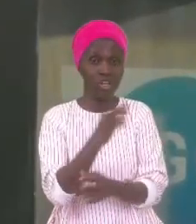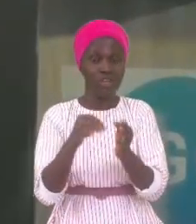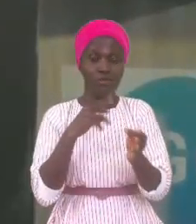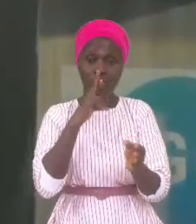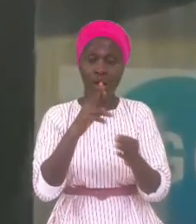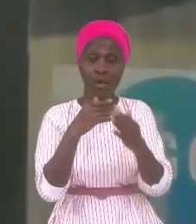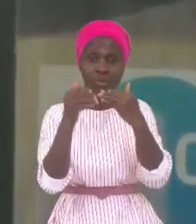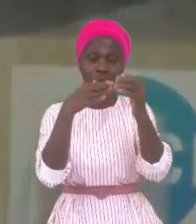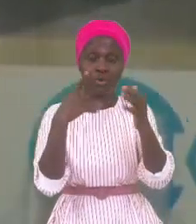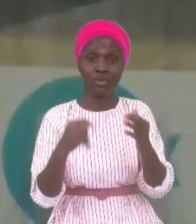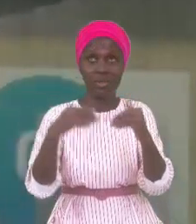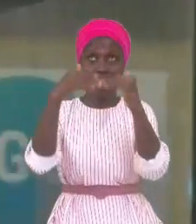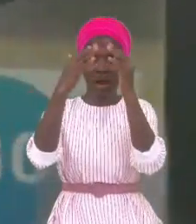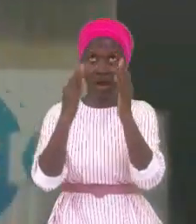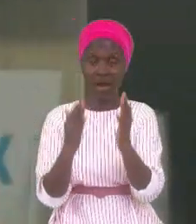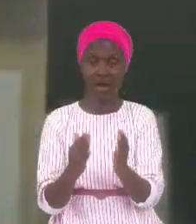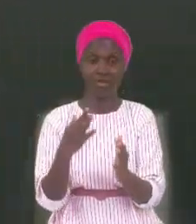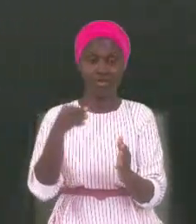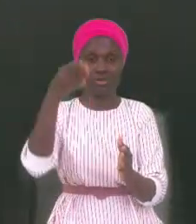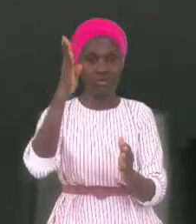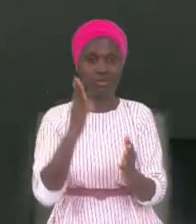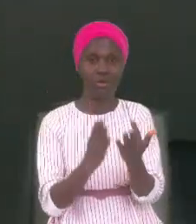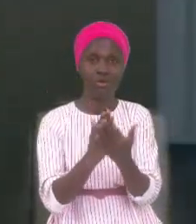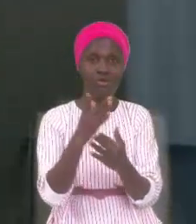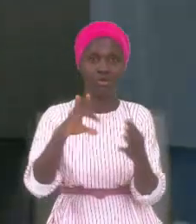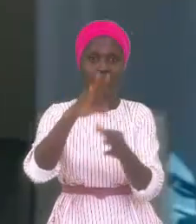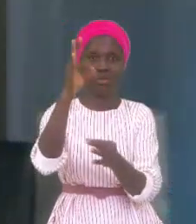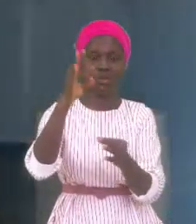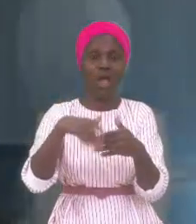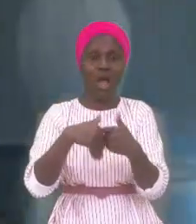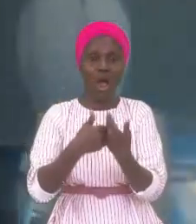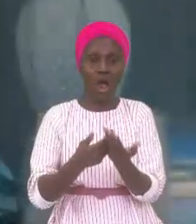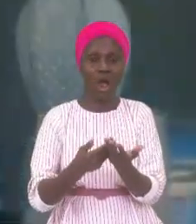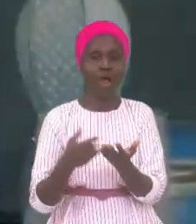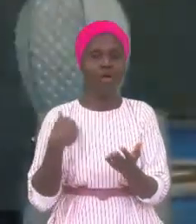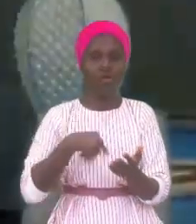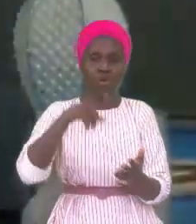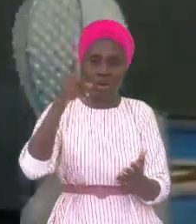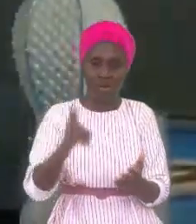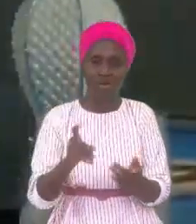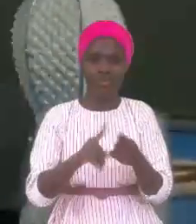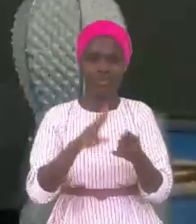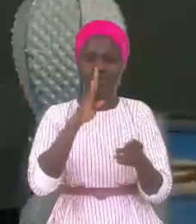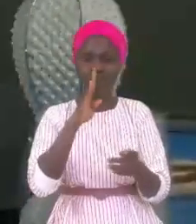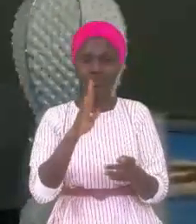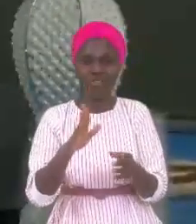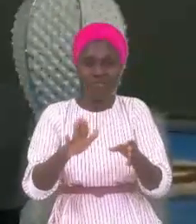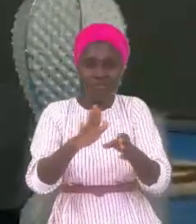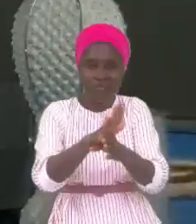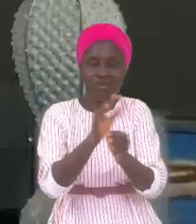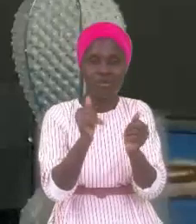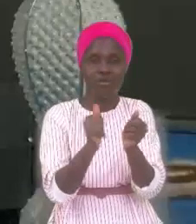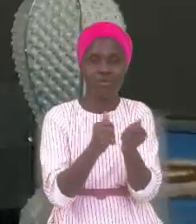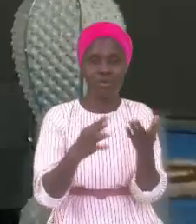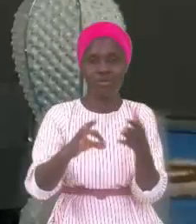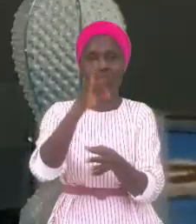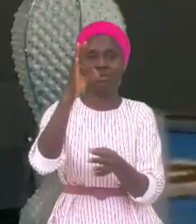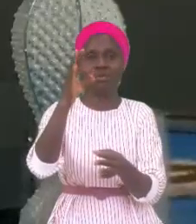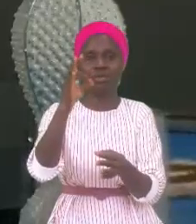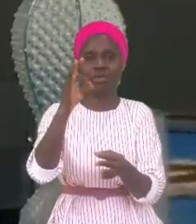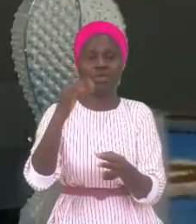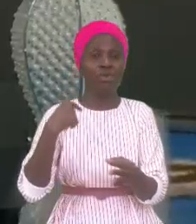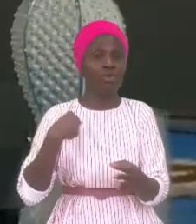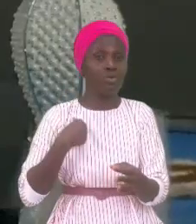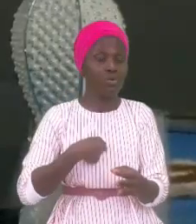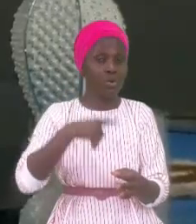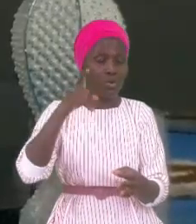God through the Spirit, how we should be filled with the Spirit. Obviously, we should have been saved. Obviously, we should be sanctified